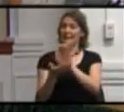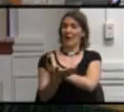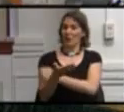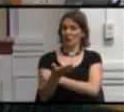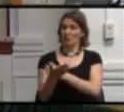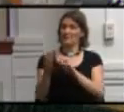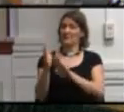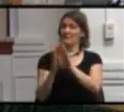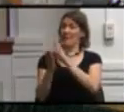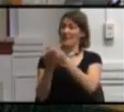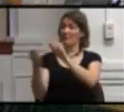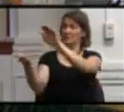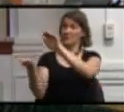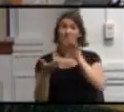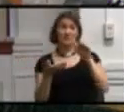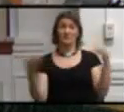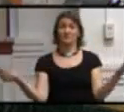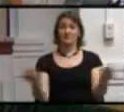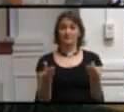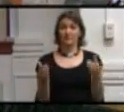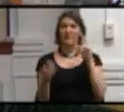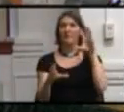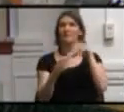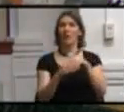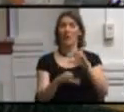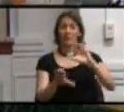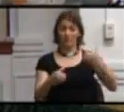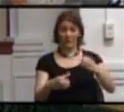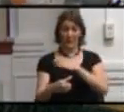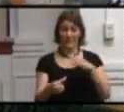Funds, and that it have those members